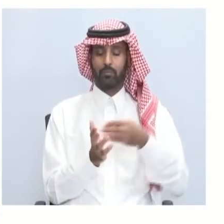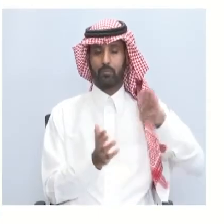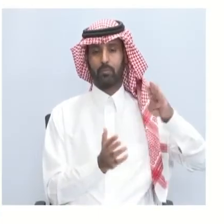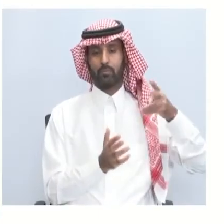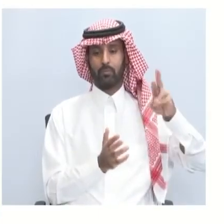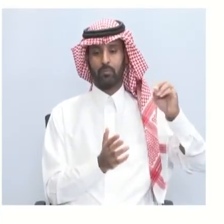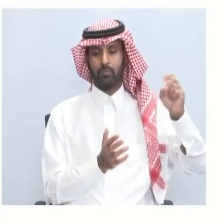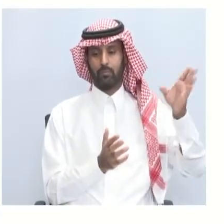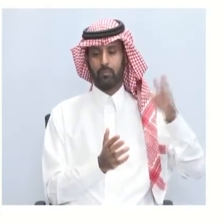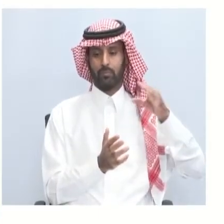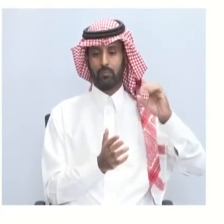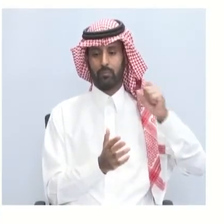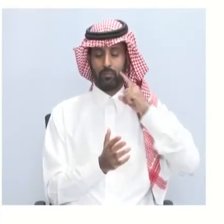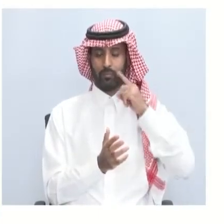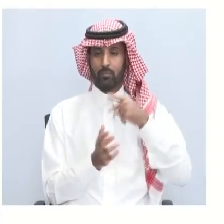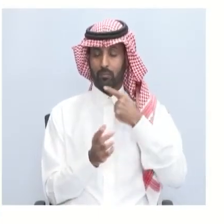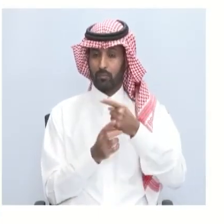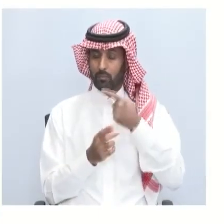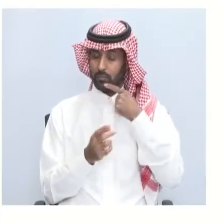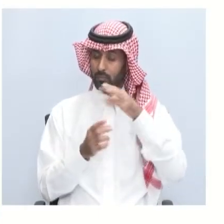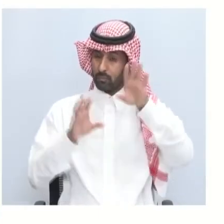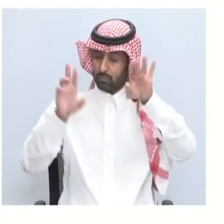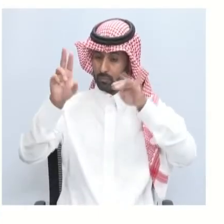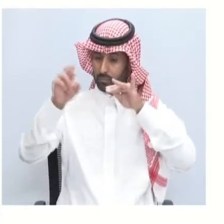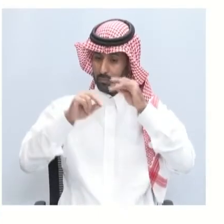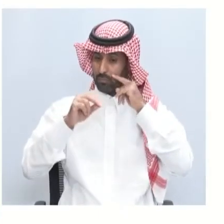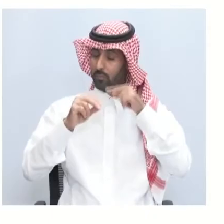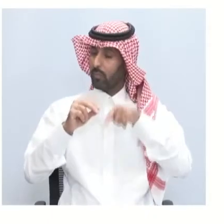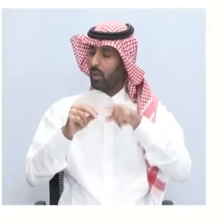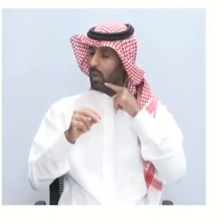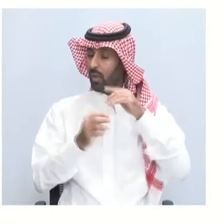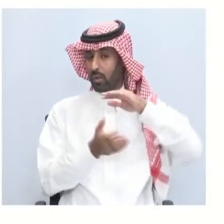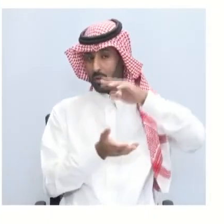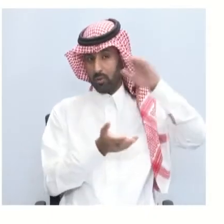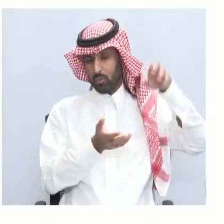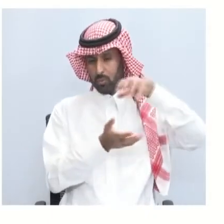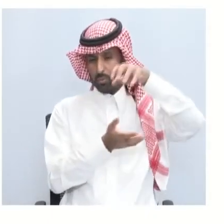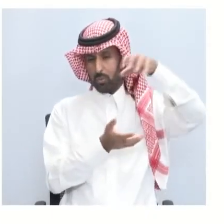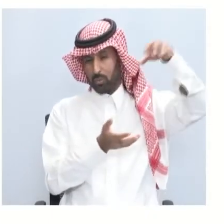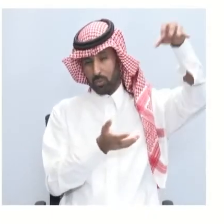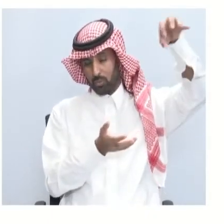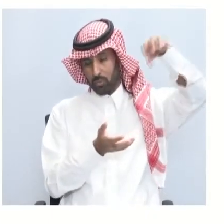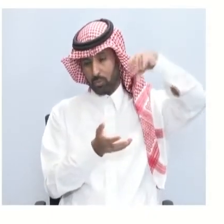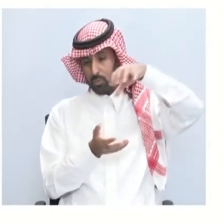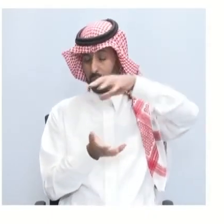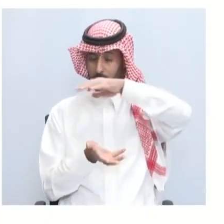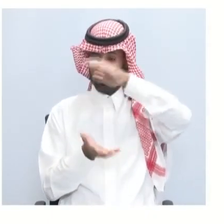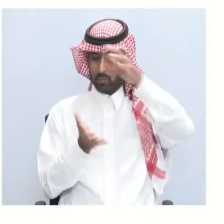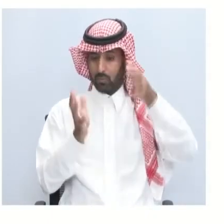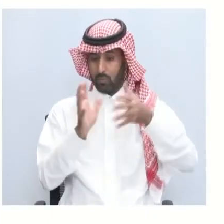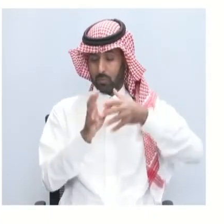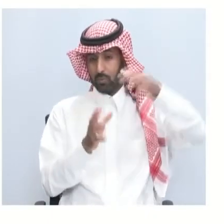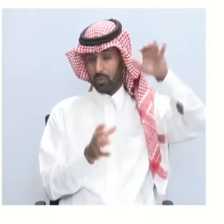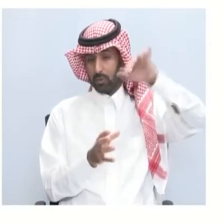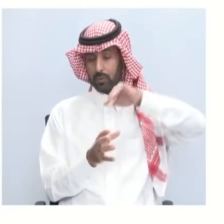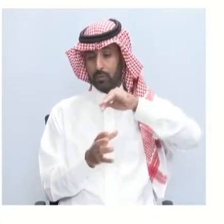two. The story is about aliens that come to Earth. The story is about aliens that come to Earth. The word story